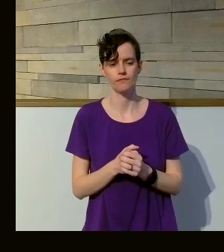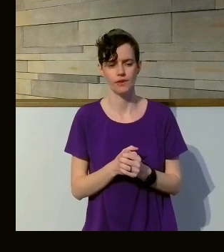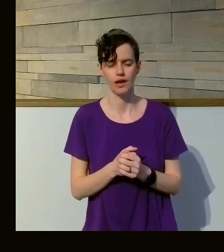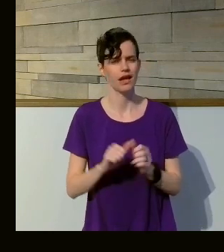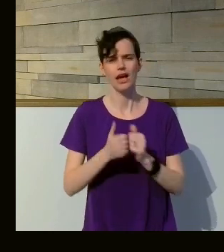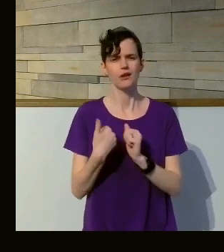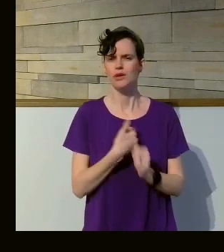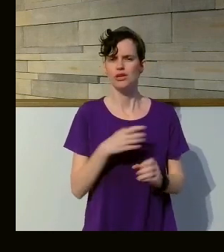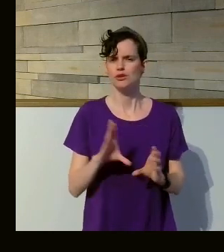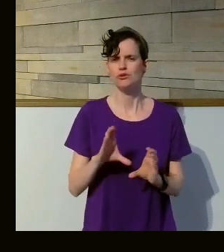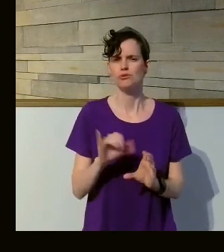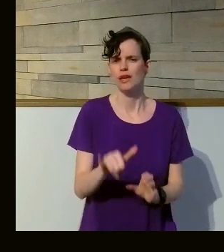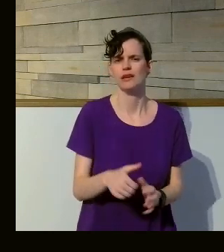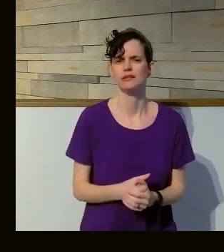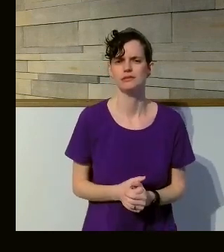So how do we do that?